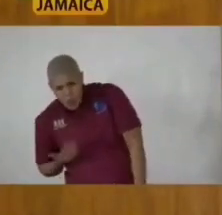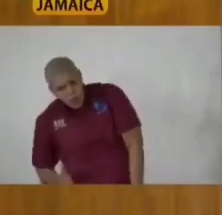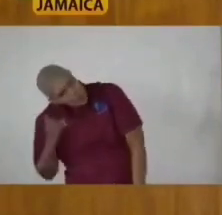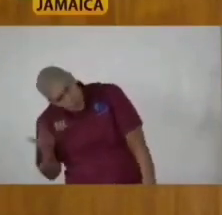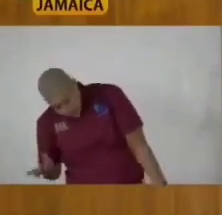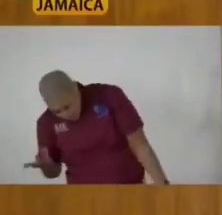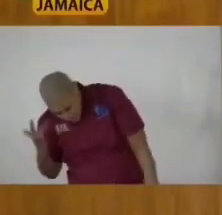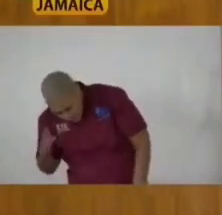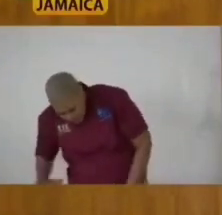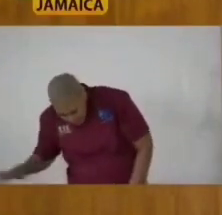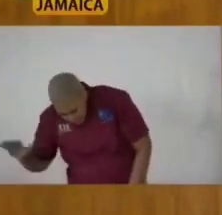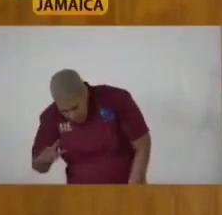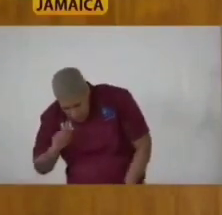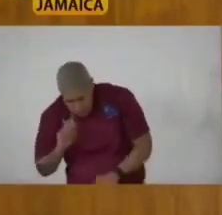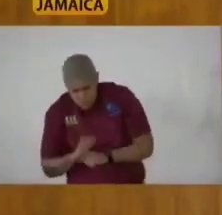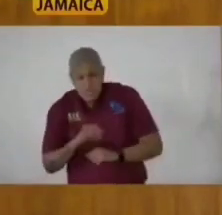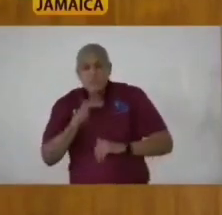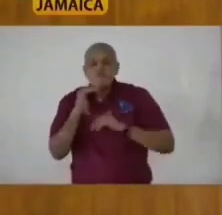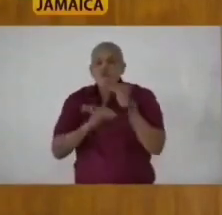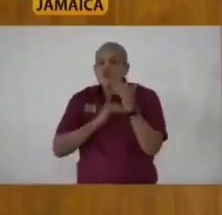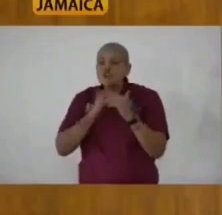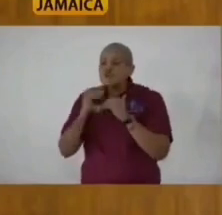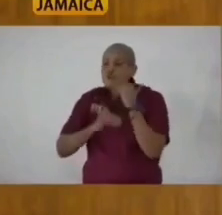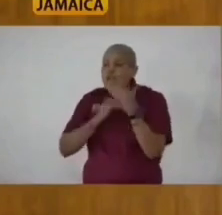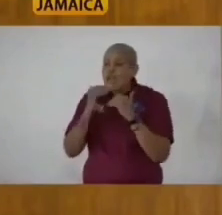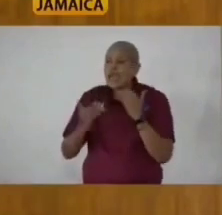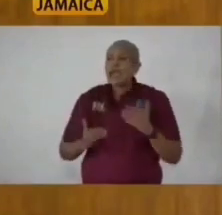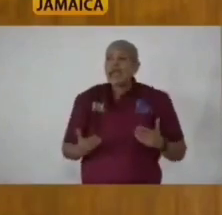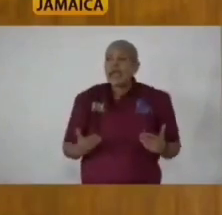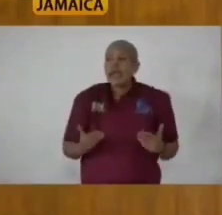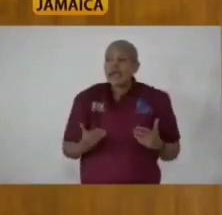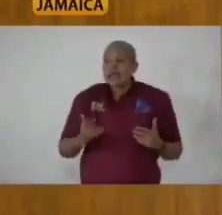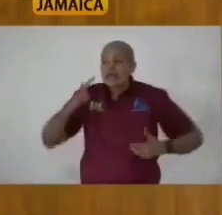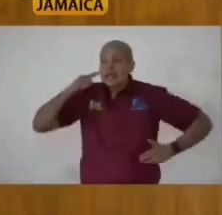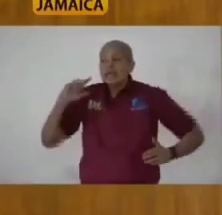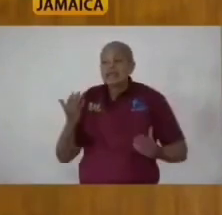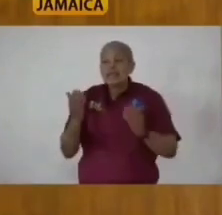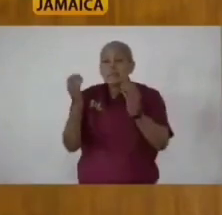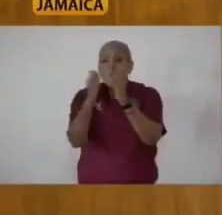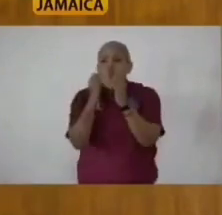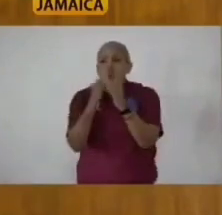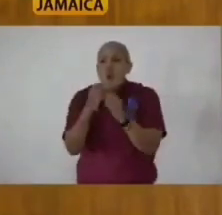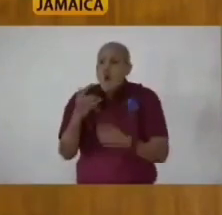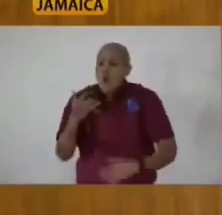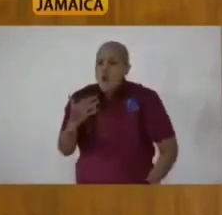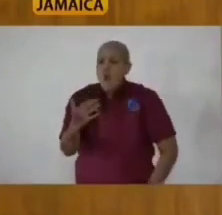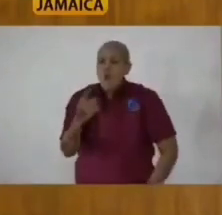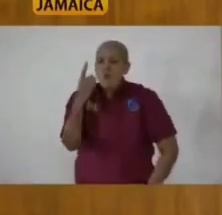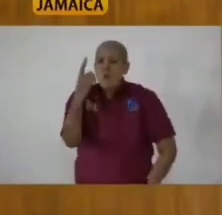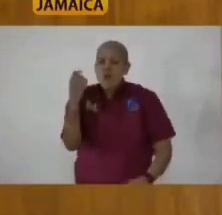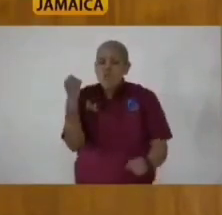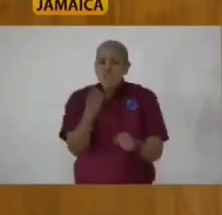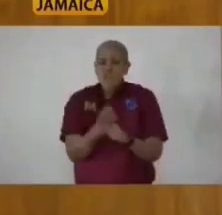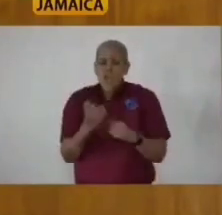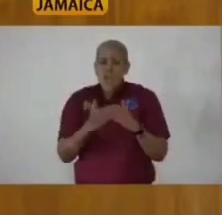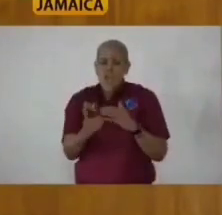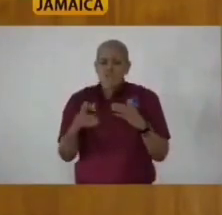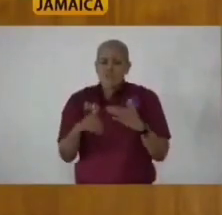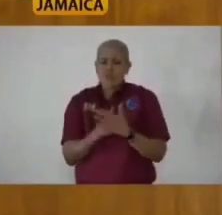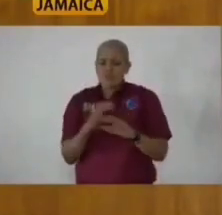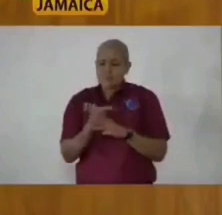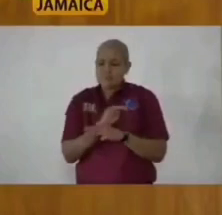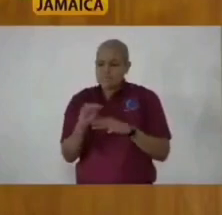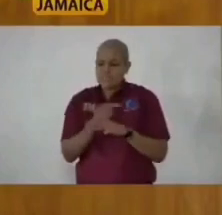because everybody is frustrated that we seem to be no further along a year after this new